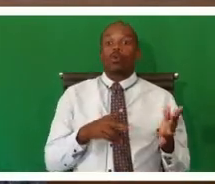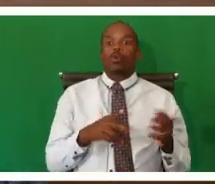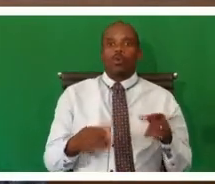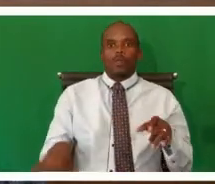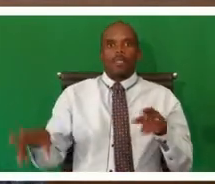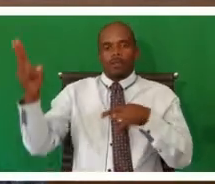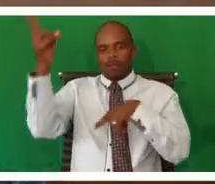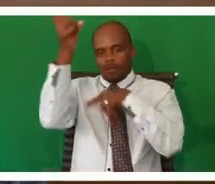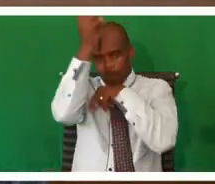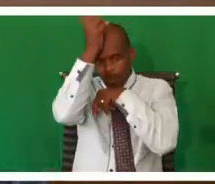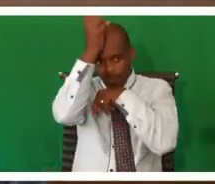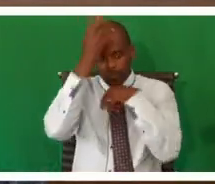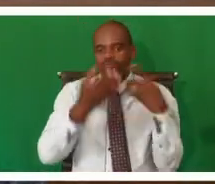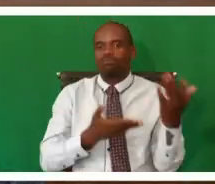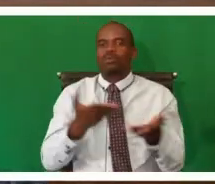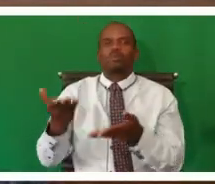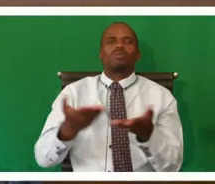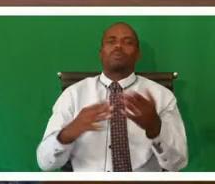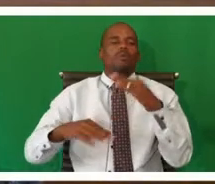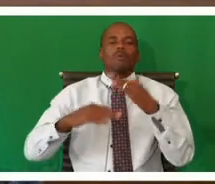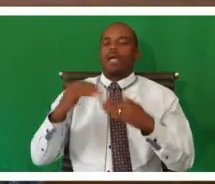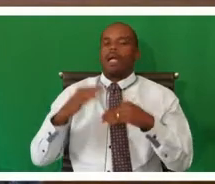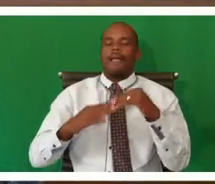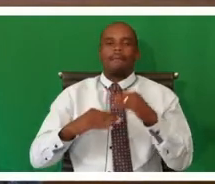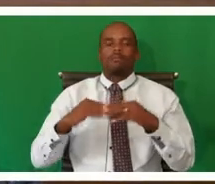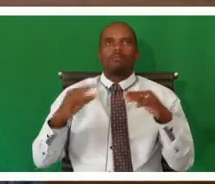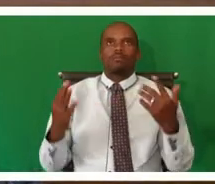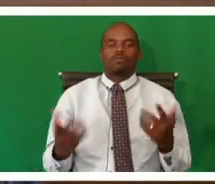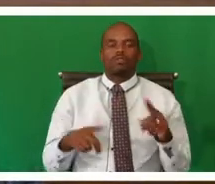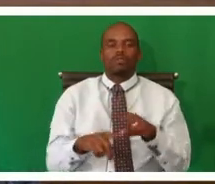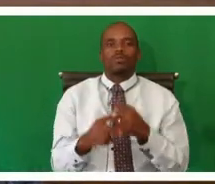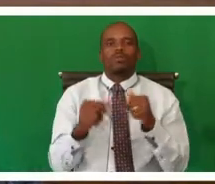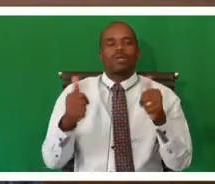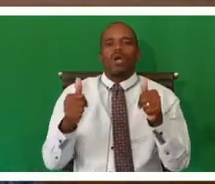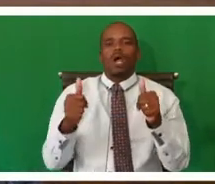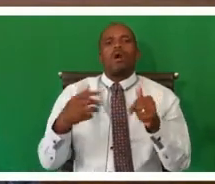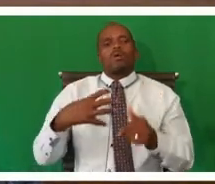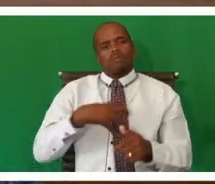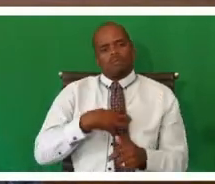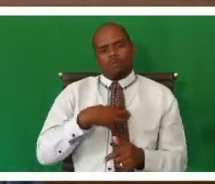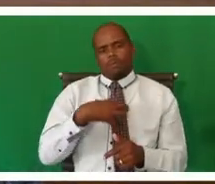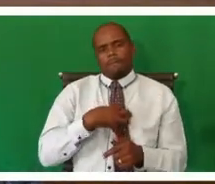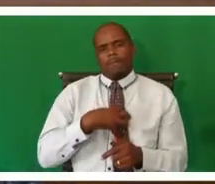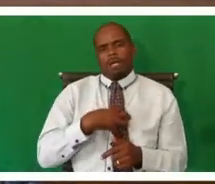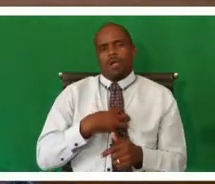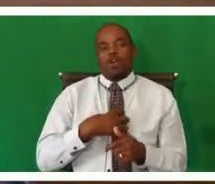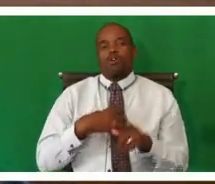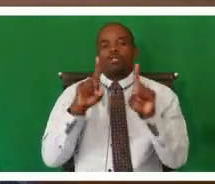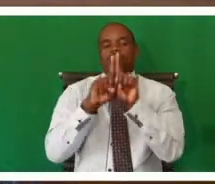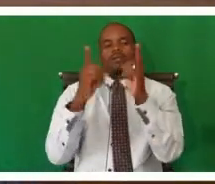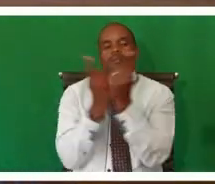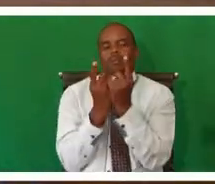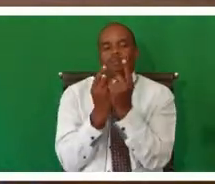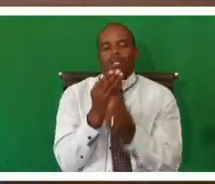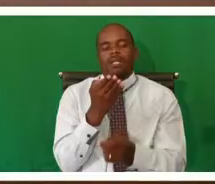o ba ahetse ntlo tse ntle haholo, ba ikotla sefuba ka lefapha la hao. Re a